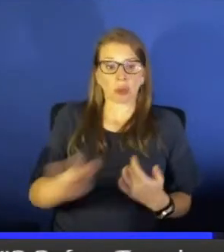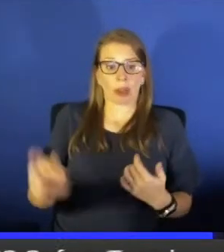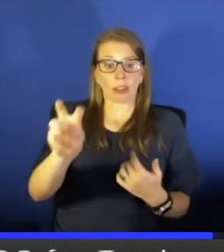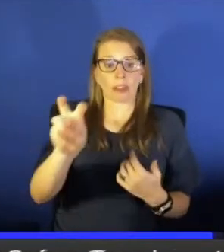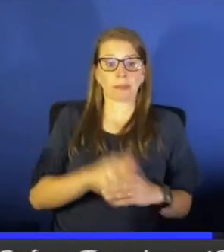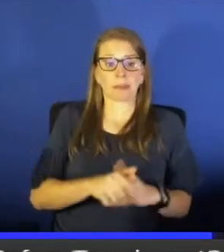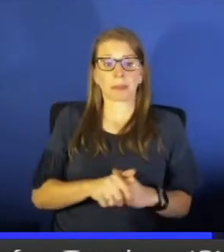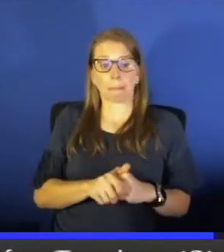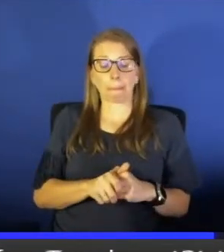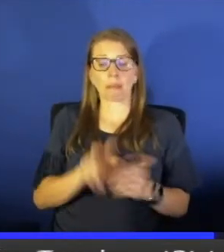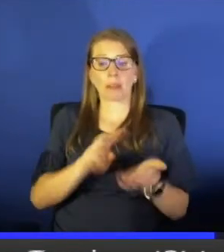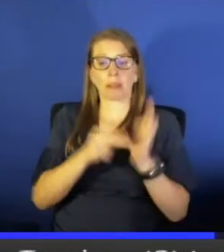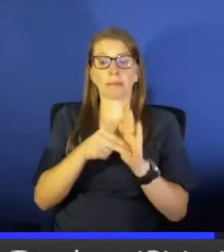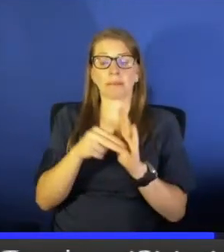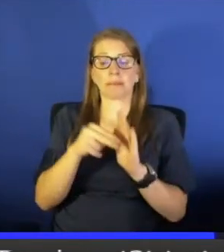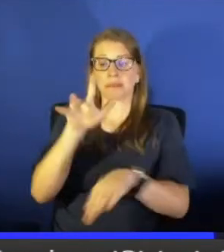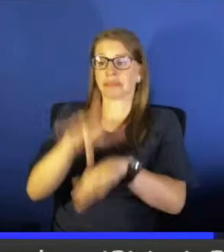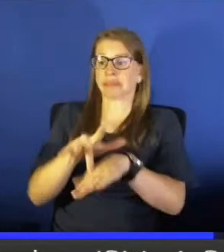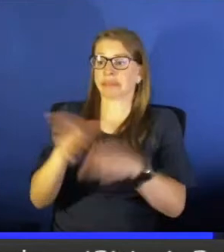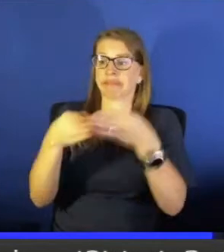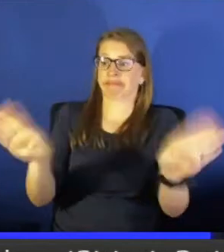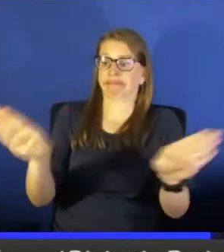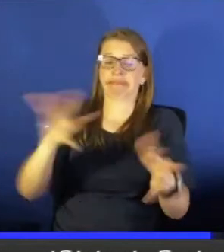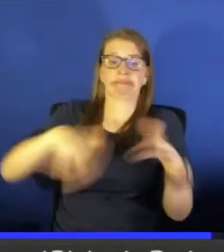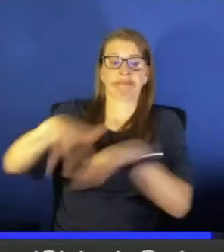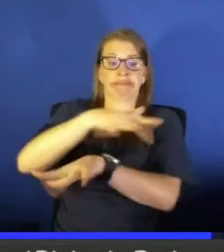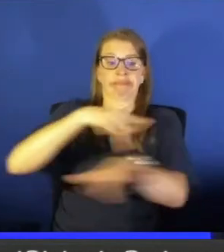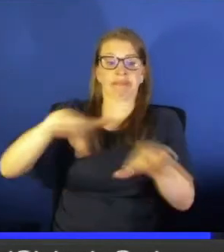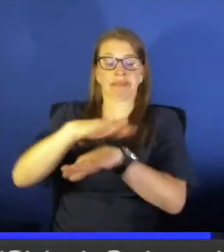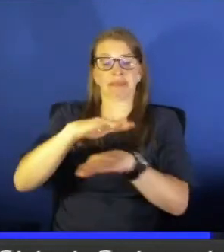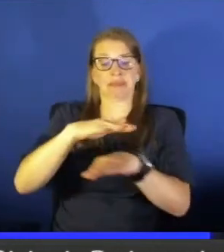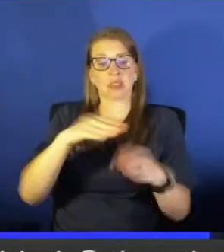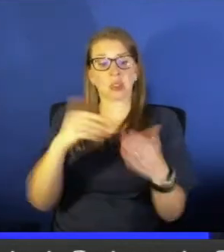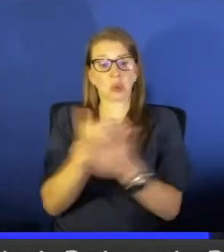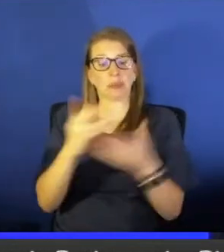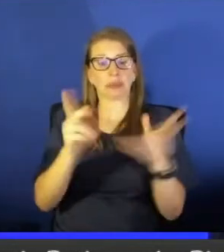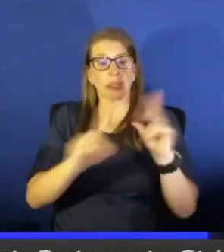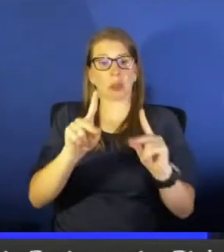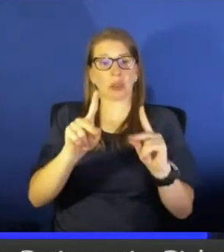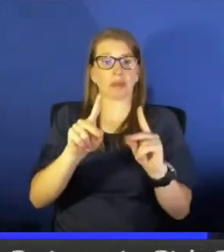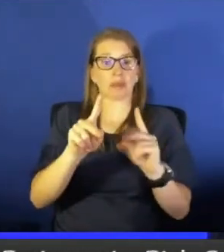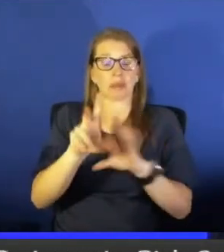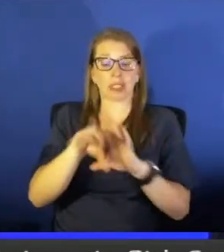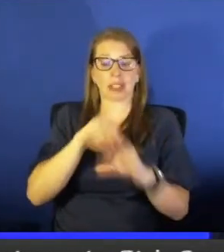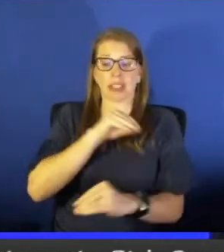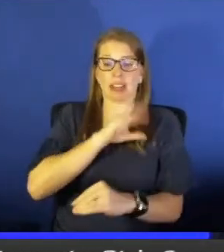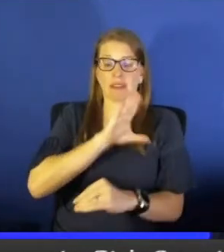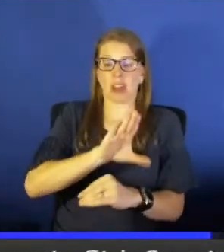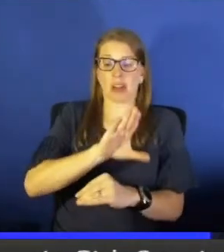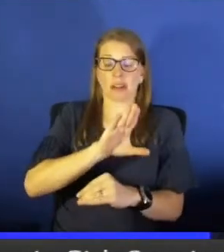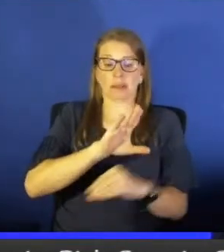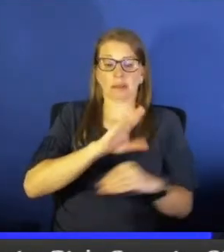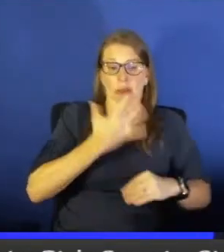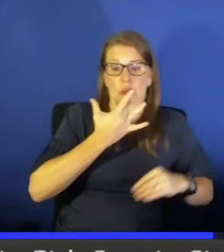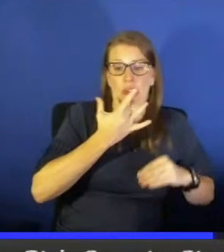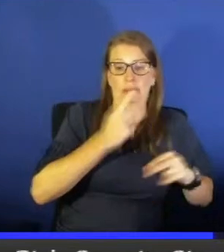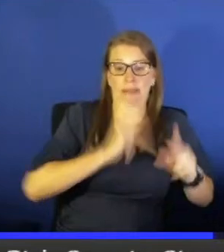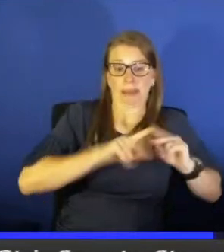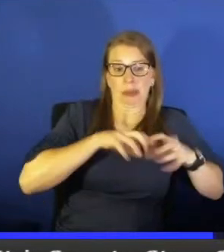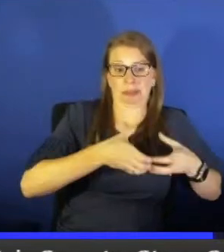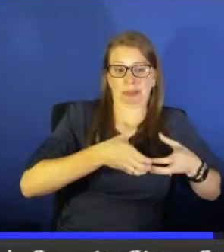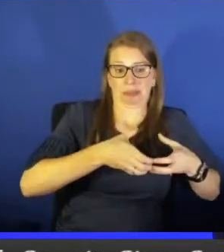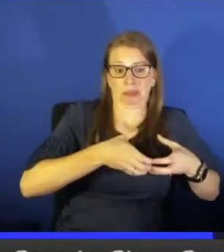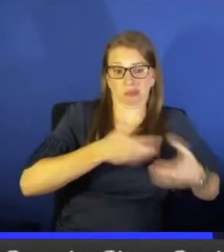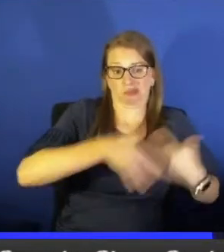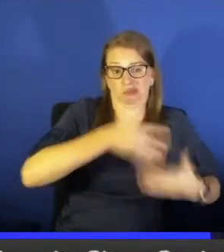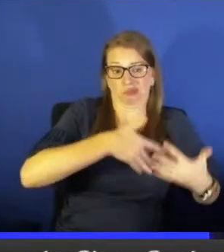you're going to go out into public settings, you're going to be around some new people, and they're outside their bubble. So that's really what this is about. But what I think we're seeing in general,